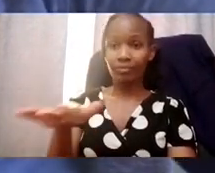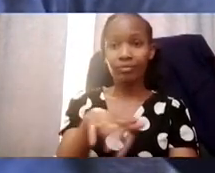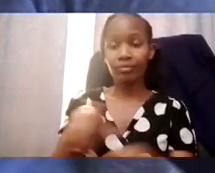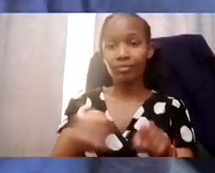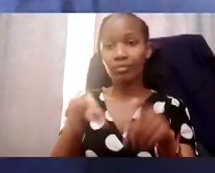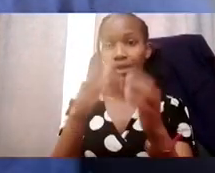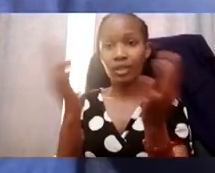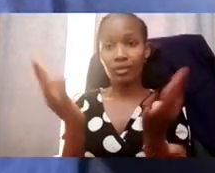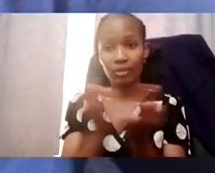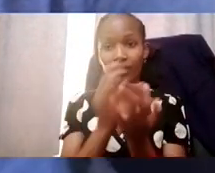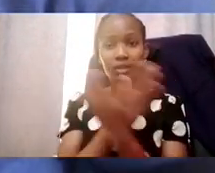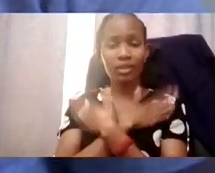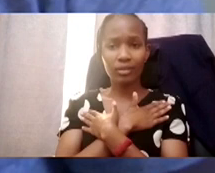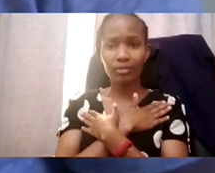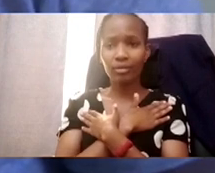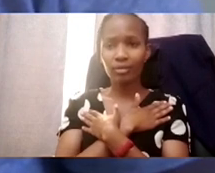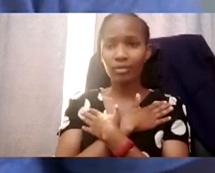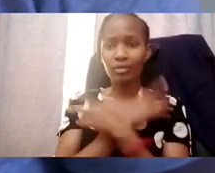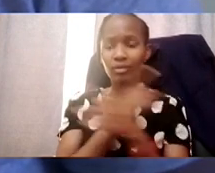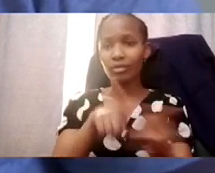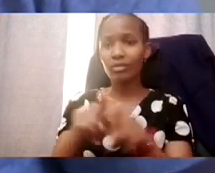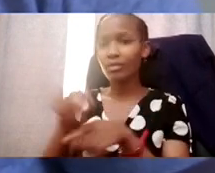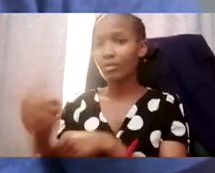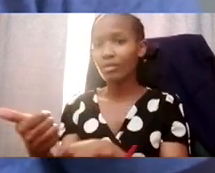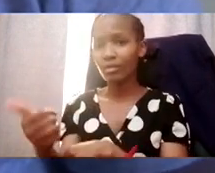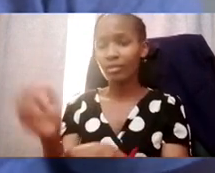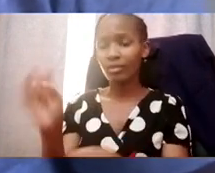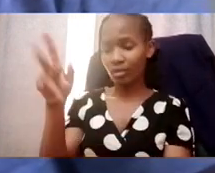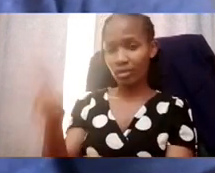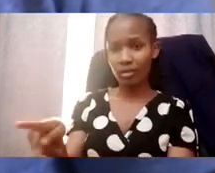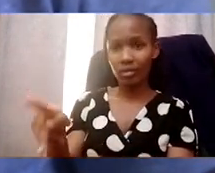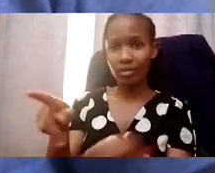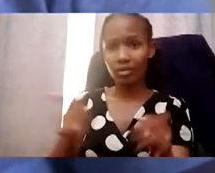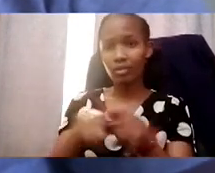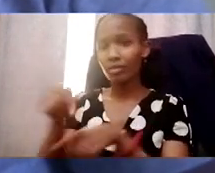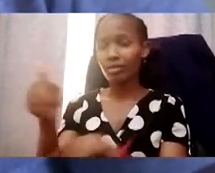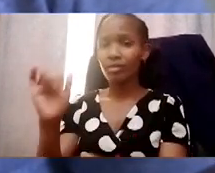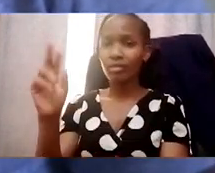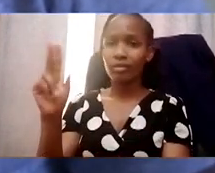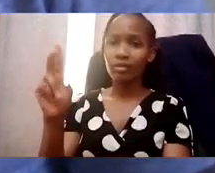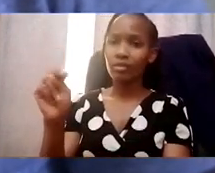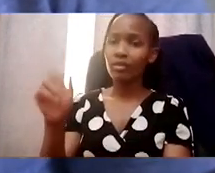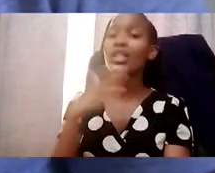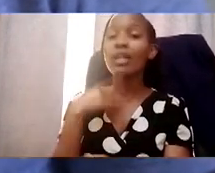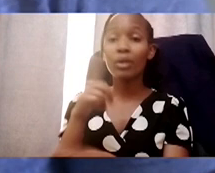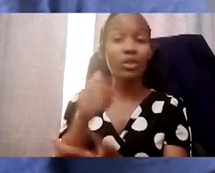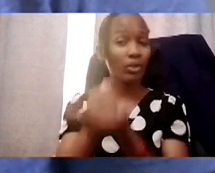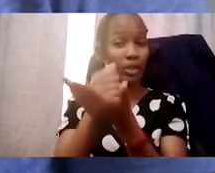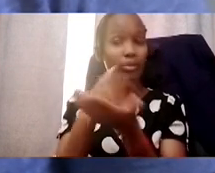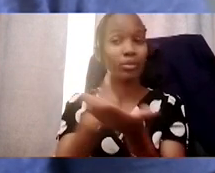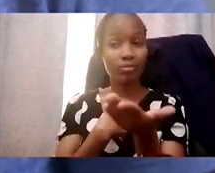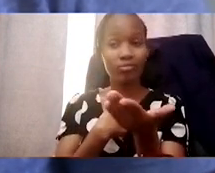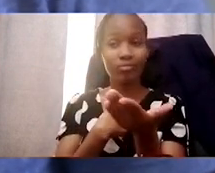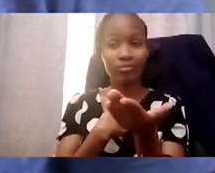Mm-hmm. And then Mr. Morota, that's our my MP, and Lena Kilimo, I say, I need you to help me to bring to